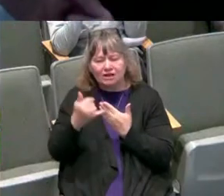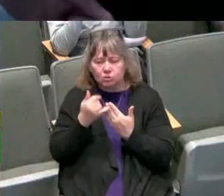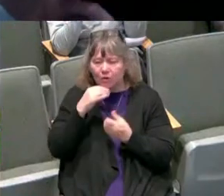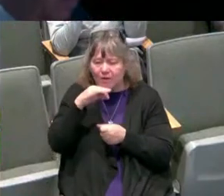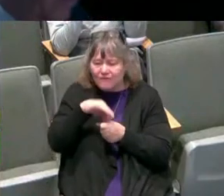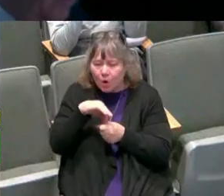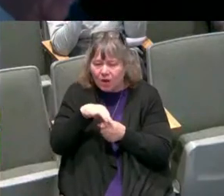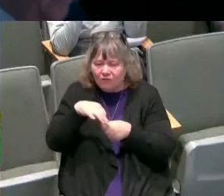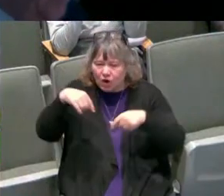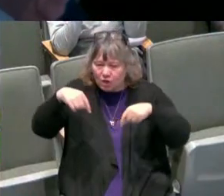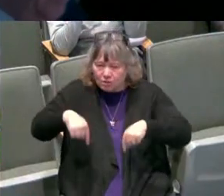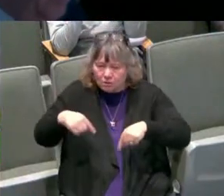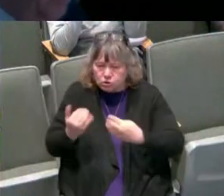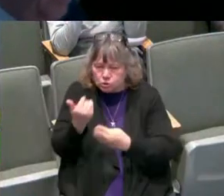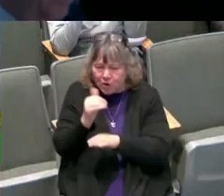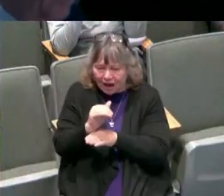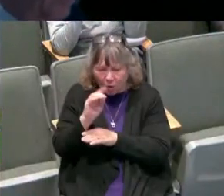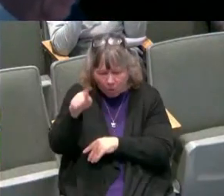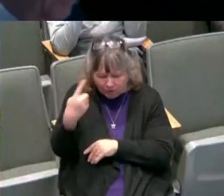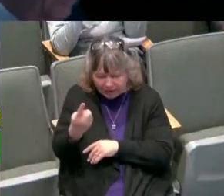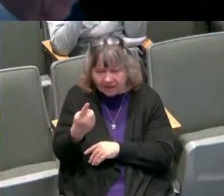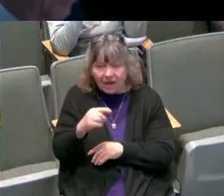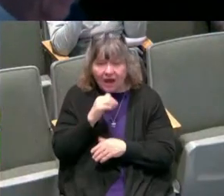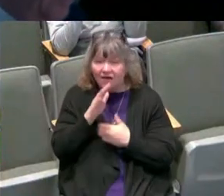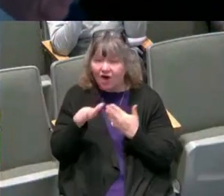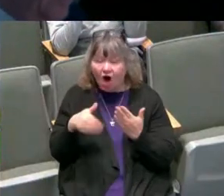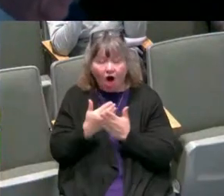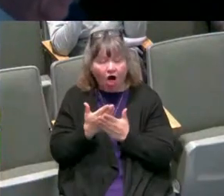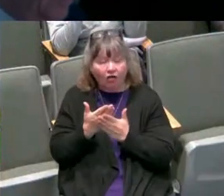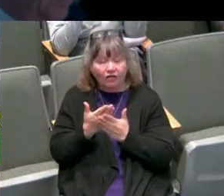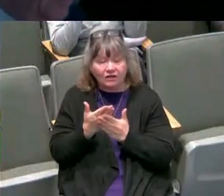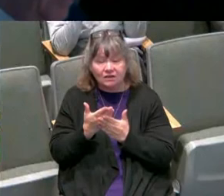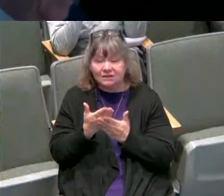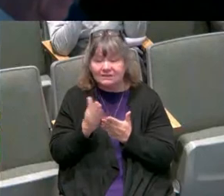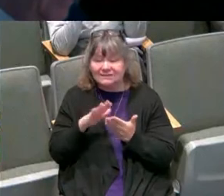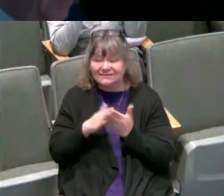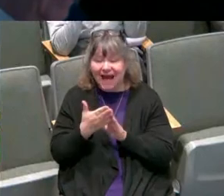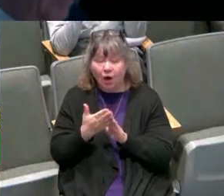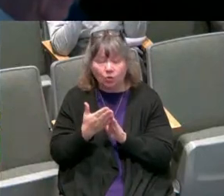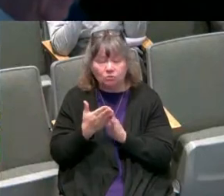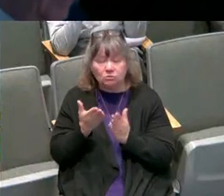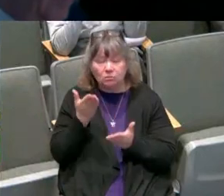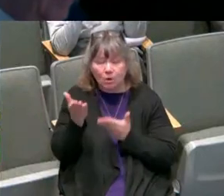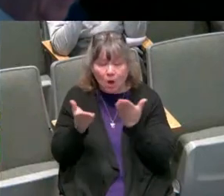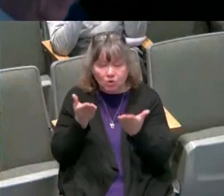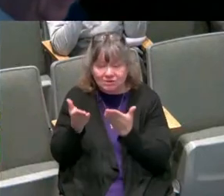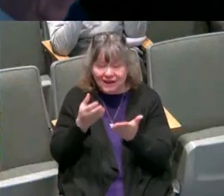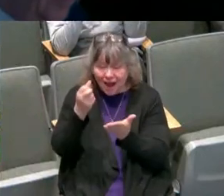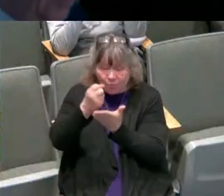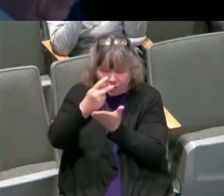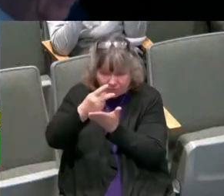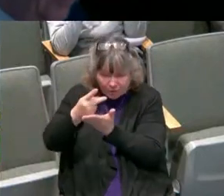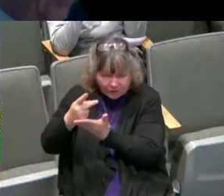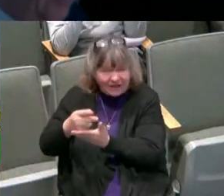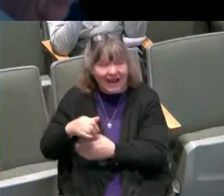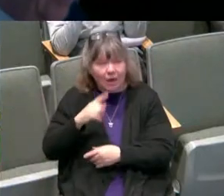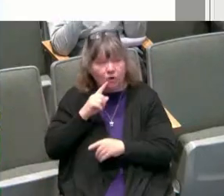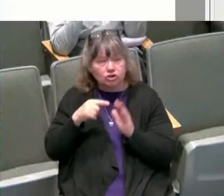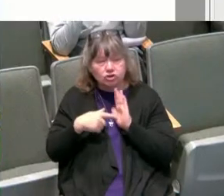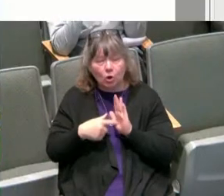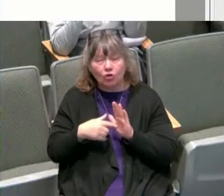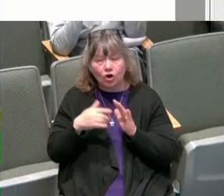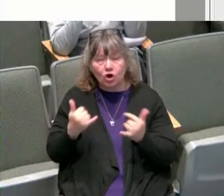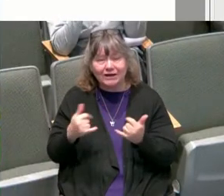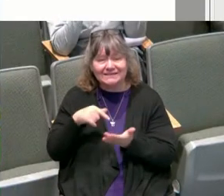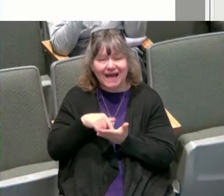in this annual town meeting if all the general government projects proposed at this town meeting were to be approved basically this chart shows that the current levels